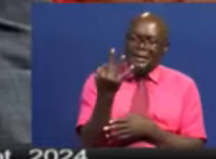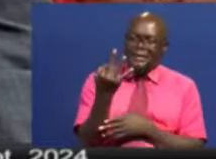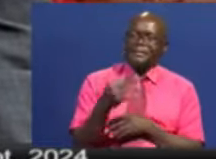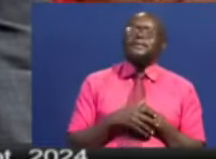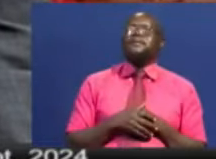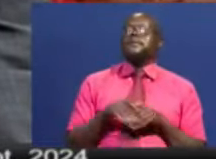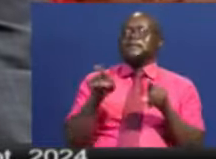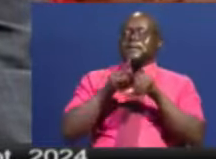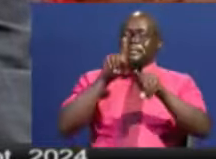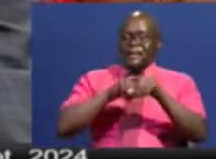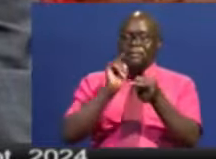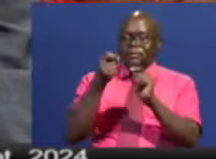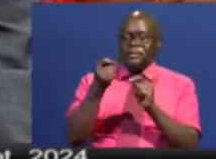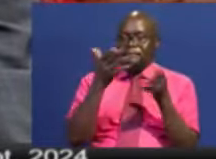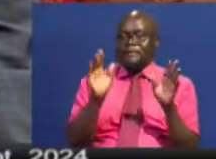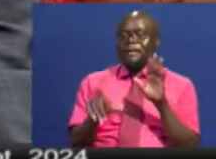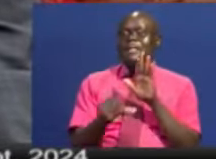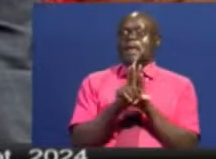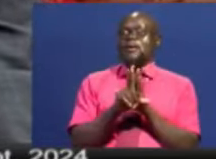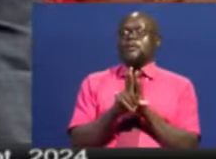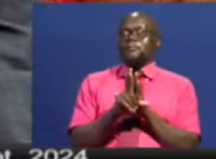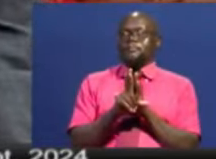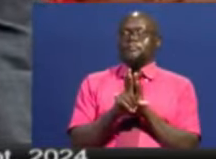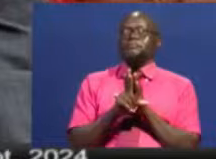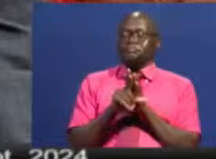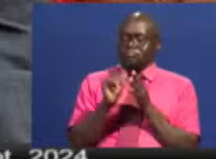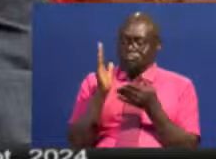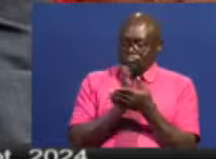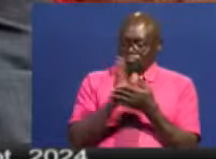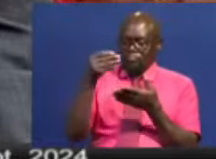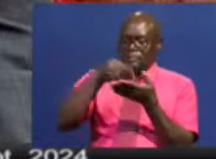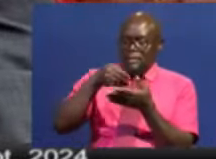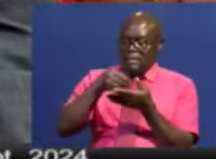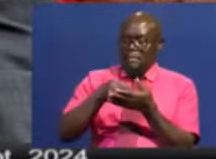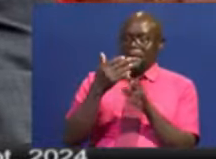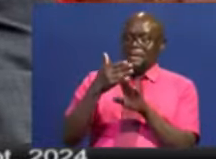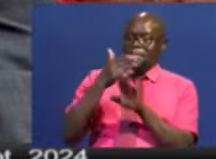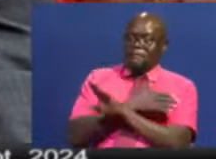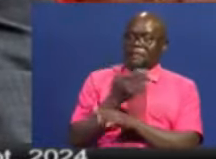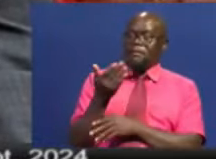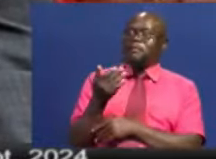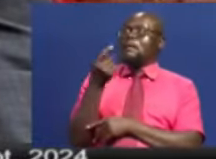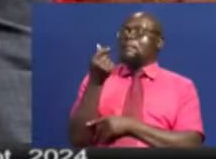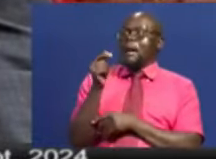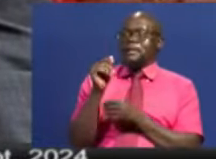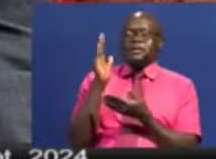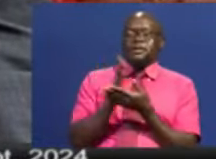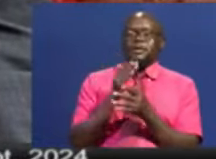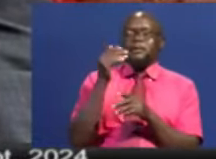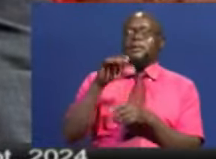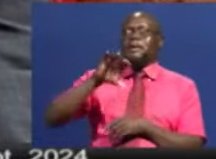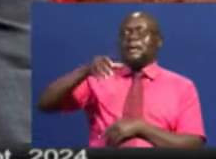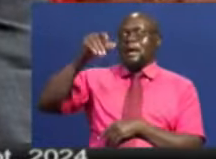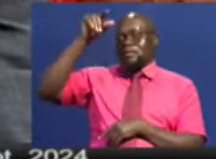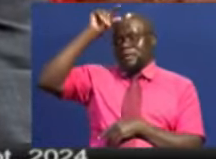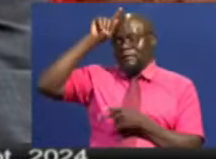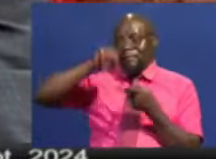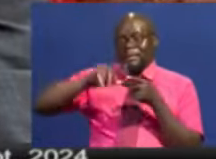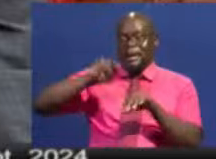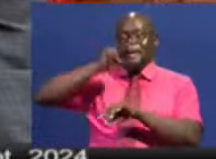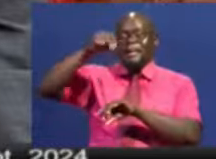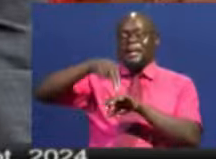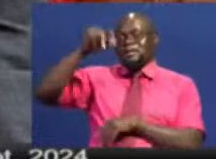Subsequently, this House did an amendment and did the division of revenue, where the money was divided between the county government and the